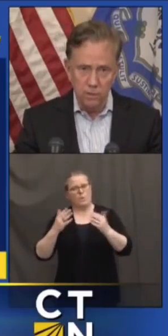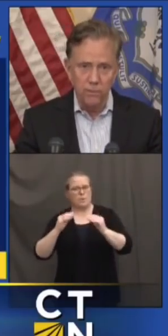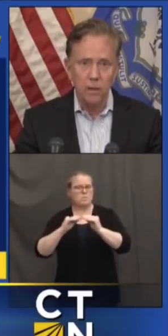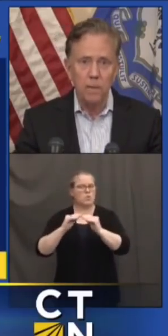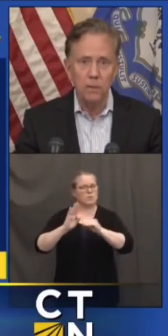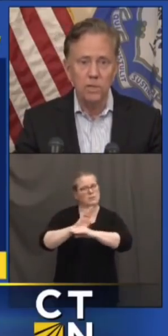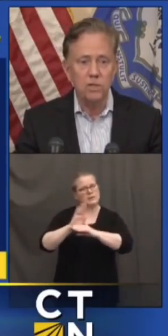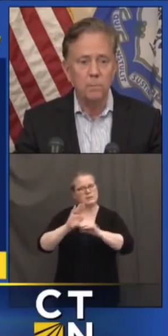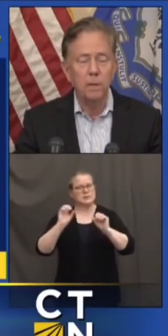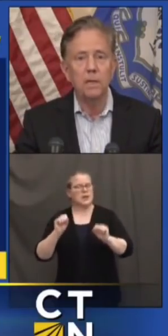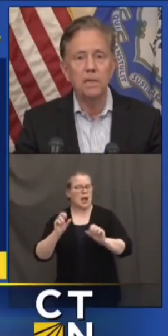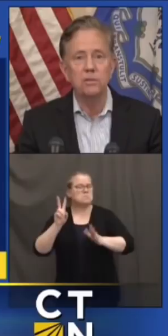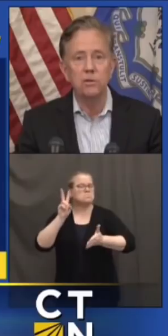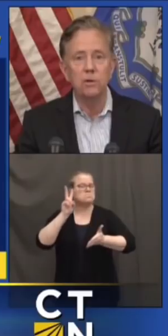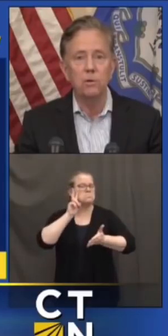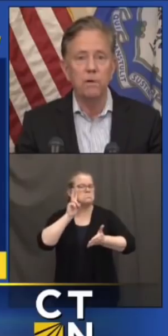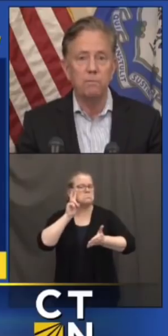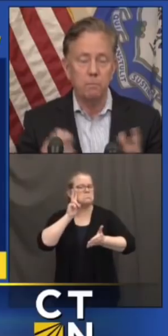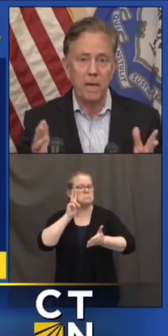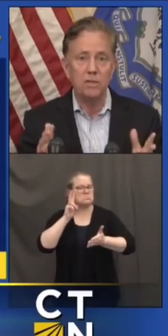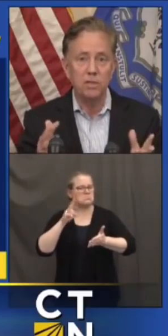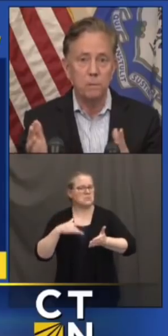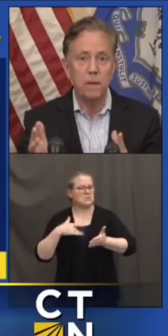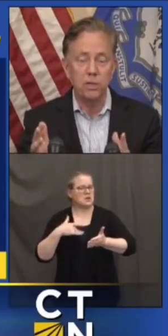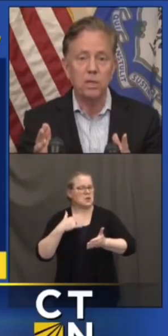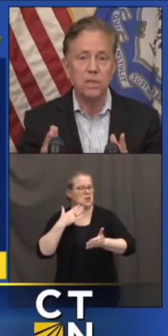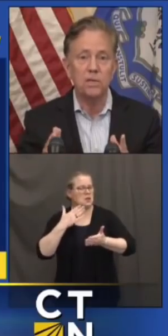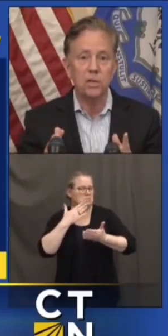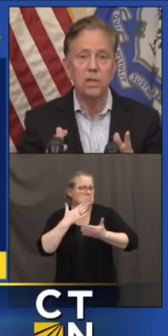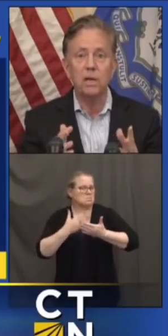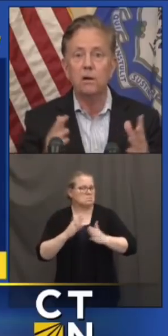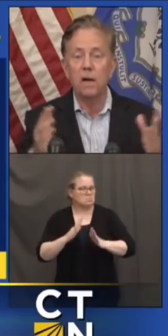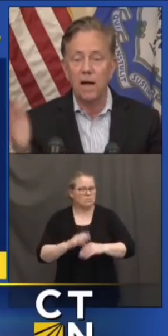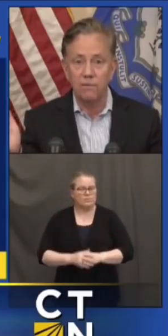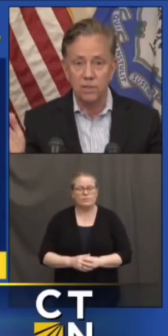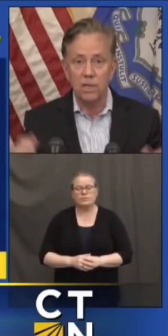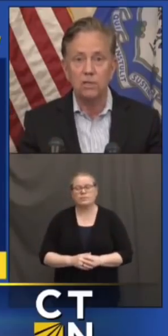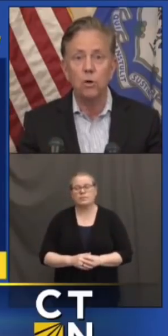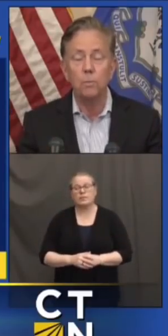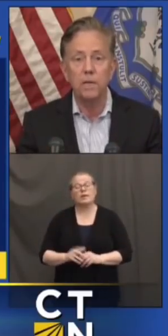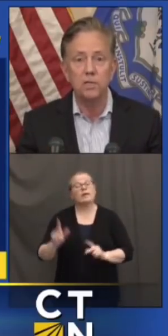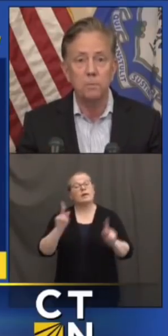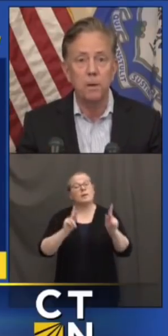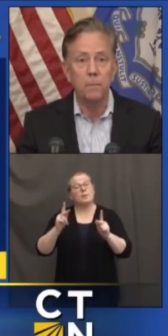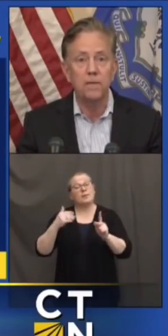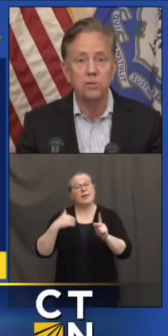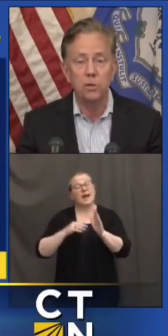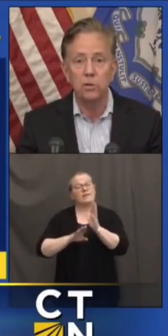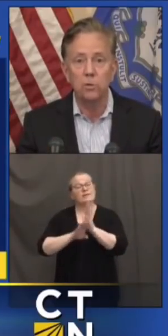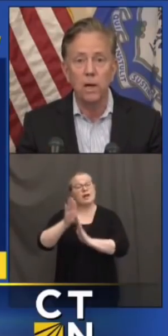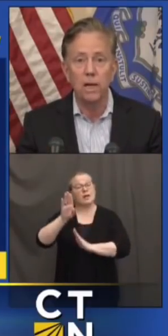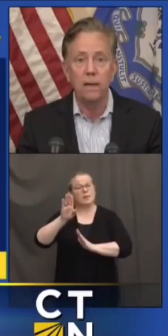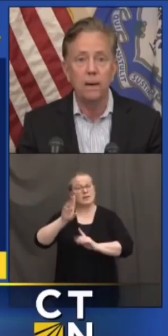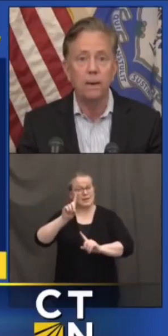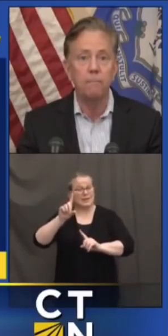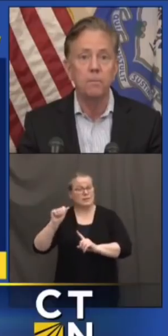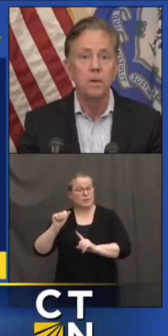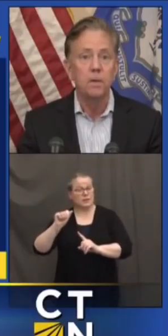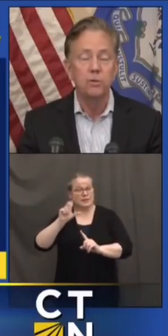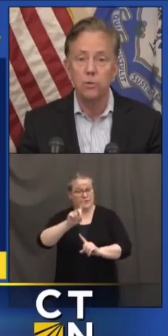Folks with developmental disabilities, you know that we paid special attention there. Obviously, nobody is being turned